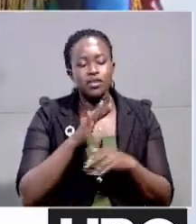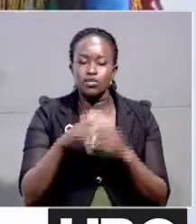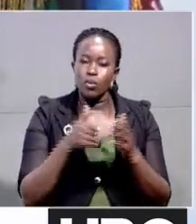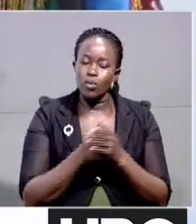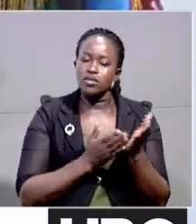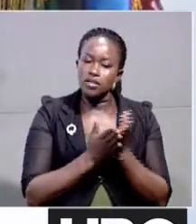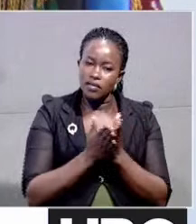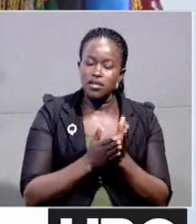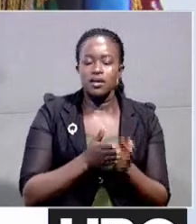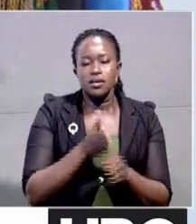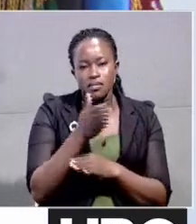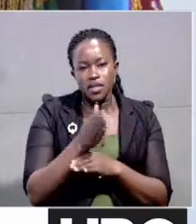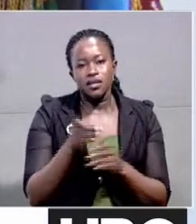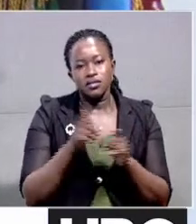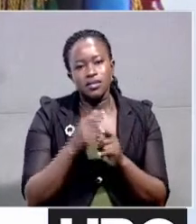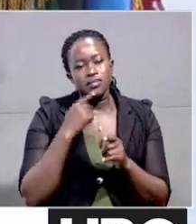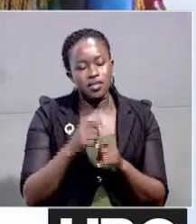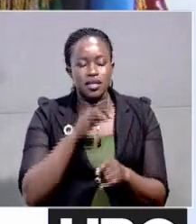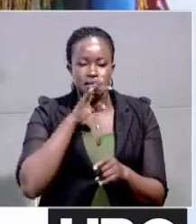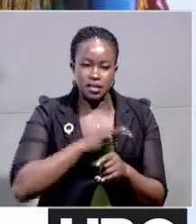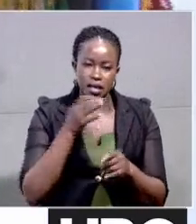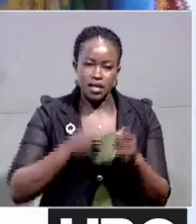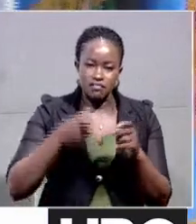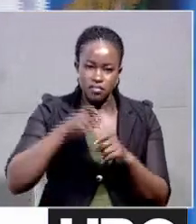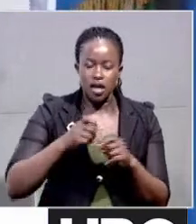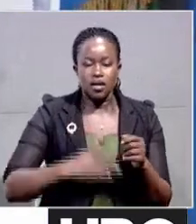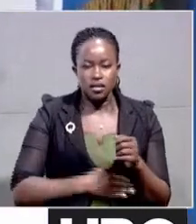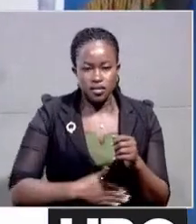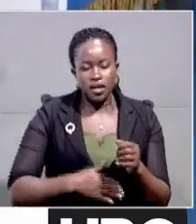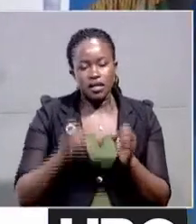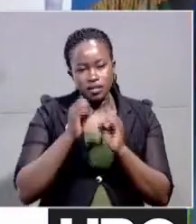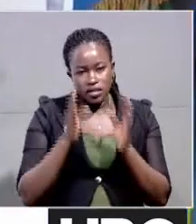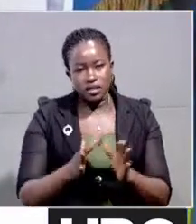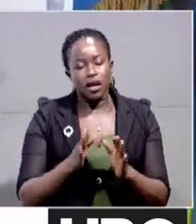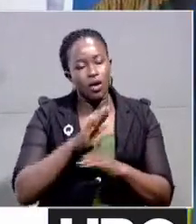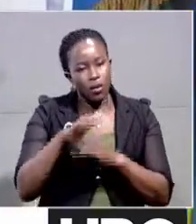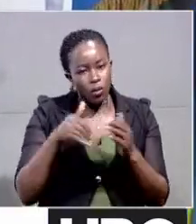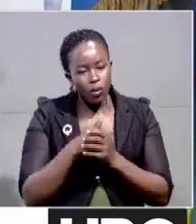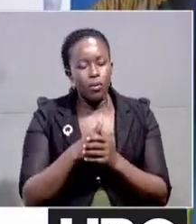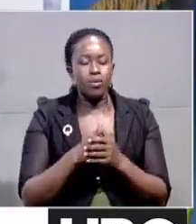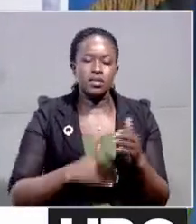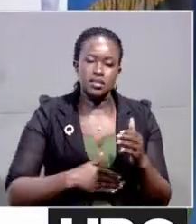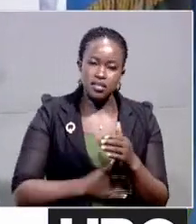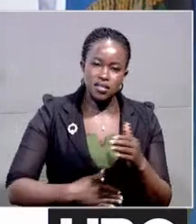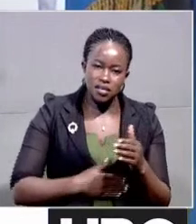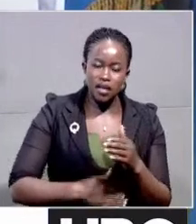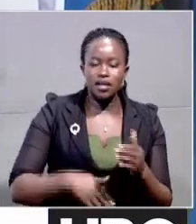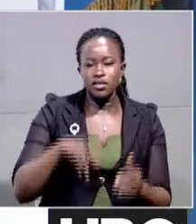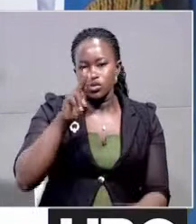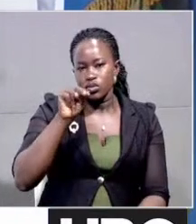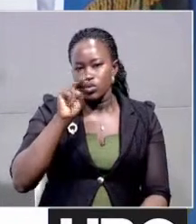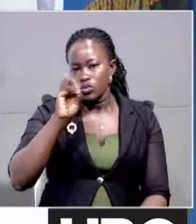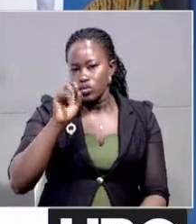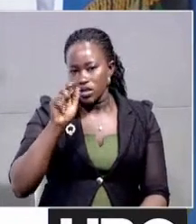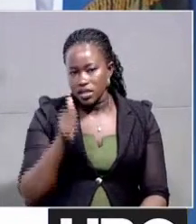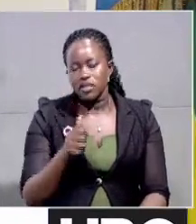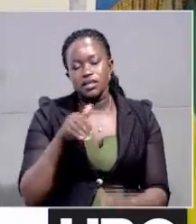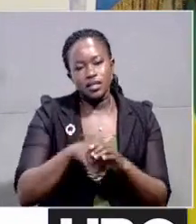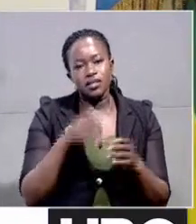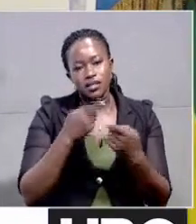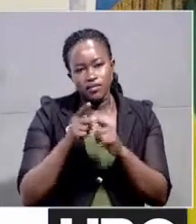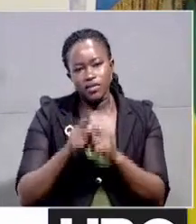also added that the salary enhancement for science teachers applies to all science-based units in different government